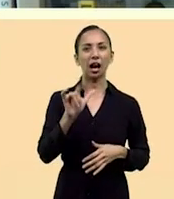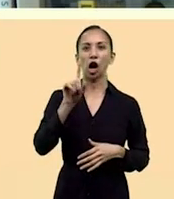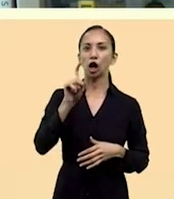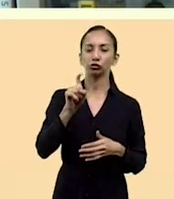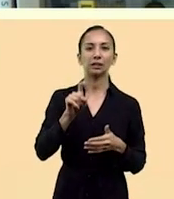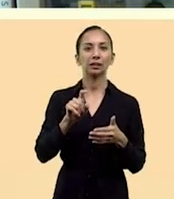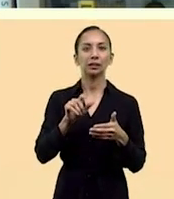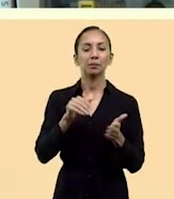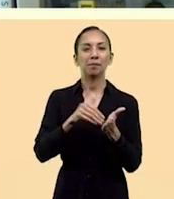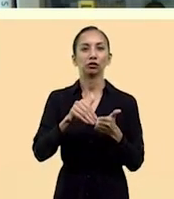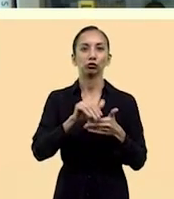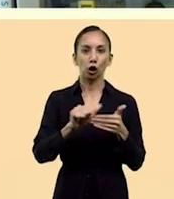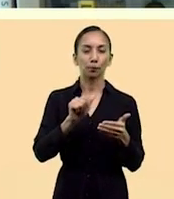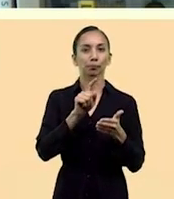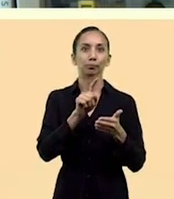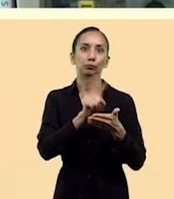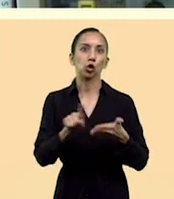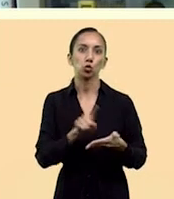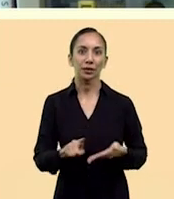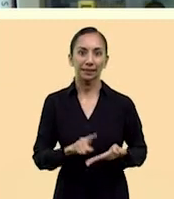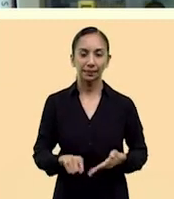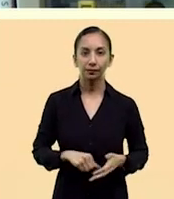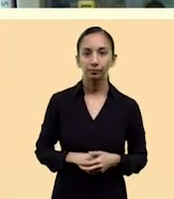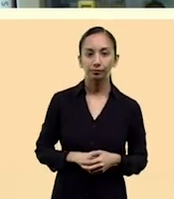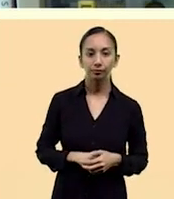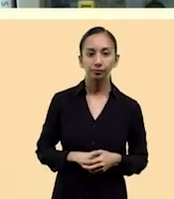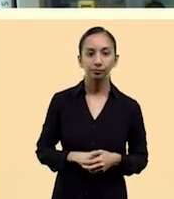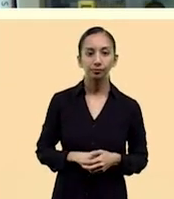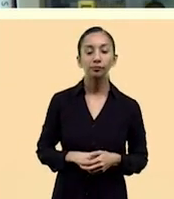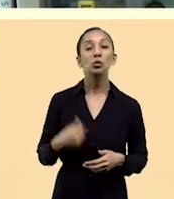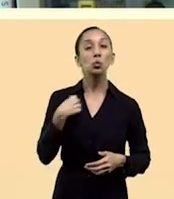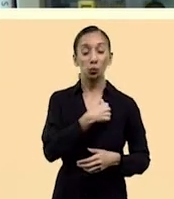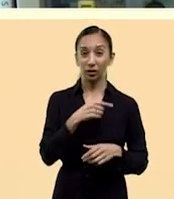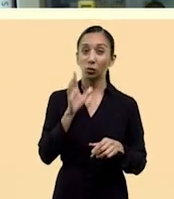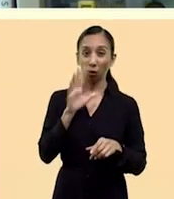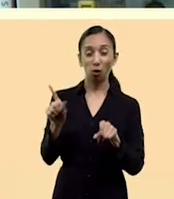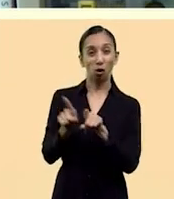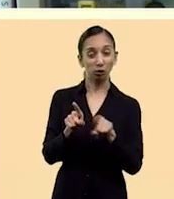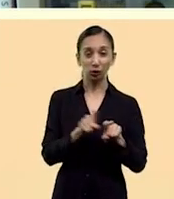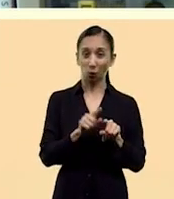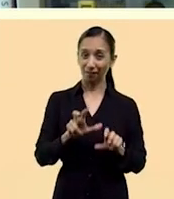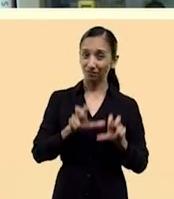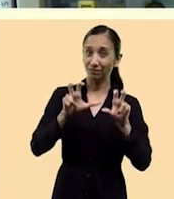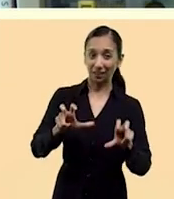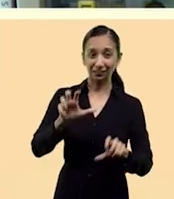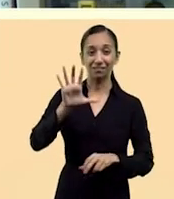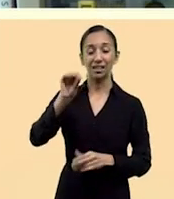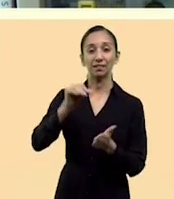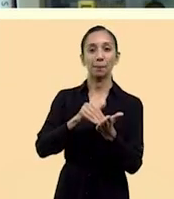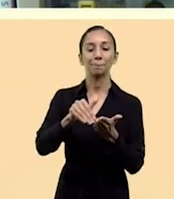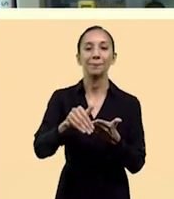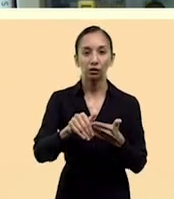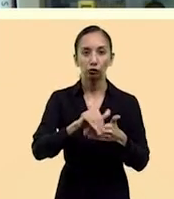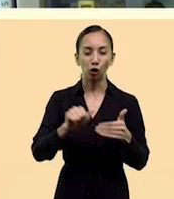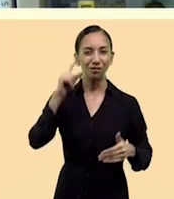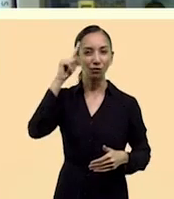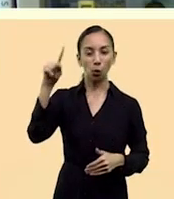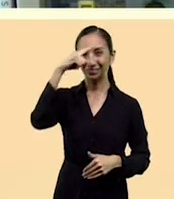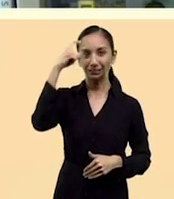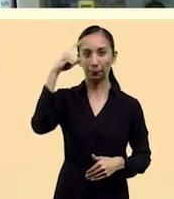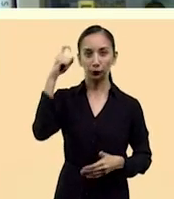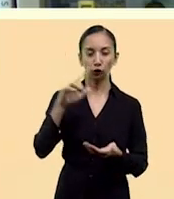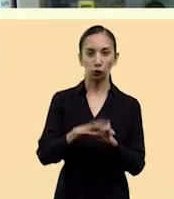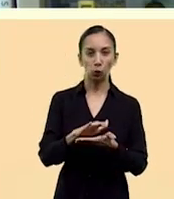students. We'll be making an additional $50 million investment in summer school. Study after study tells us breaks in